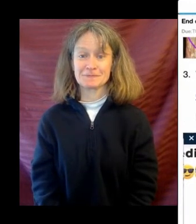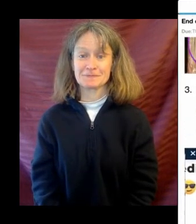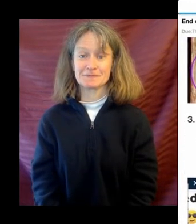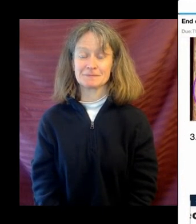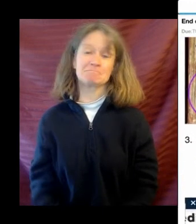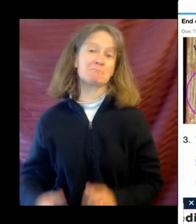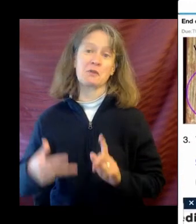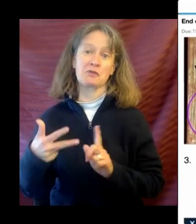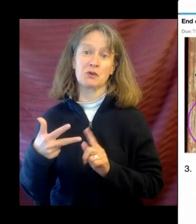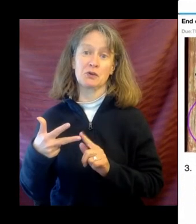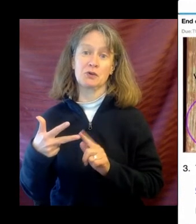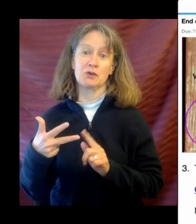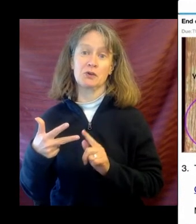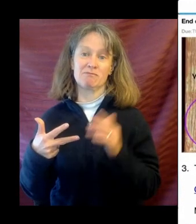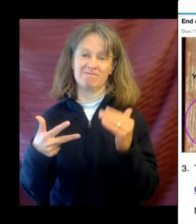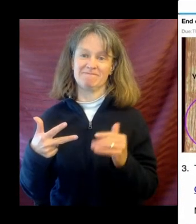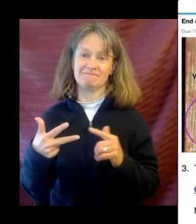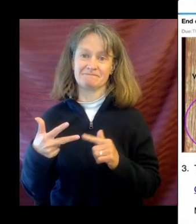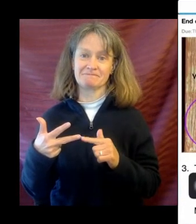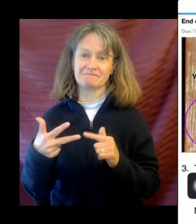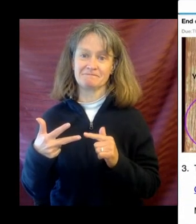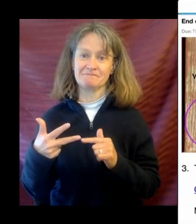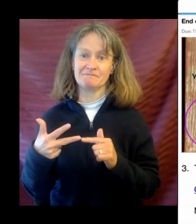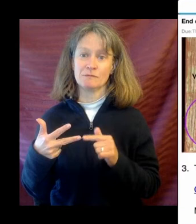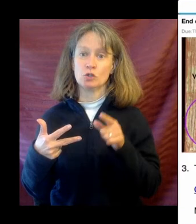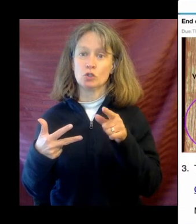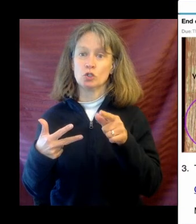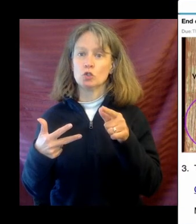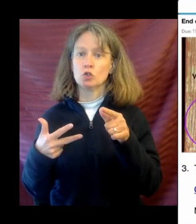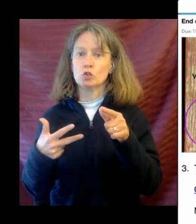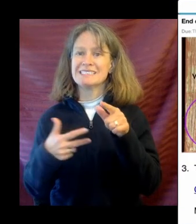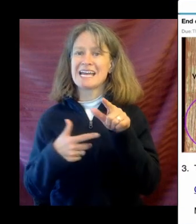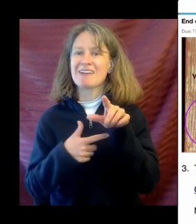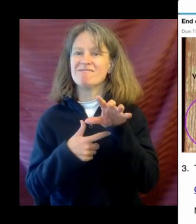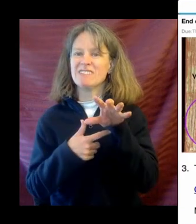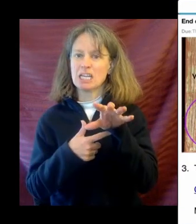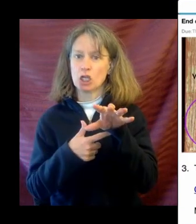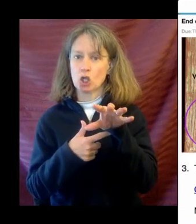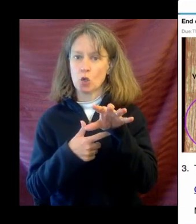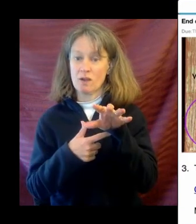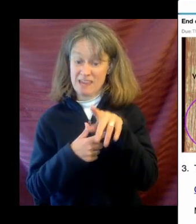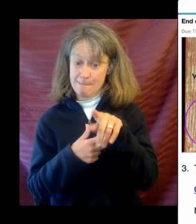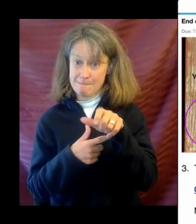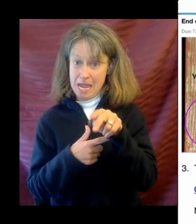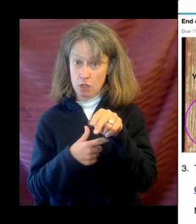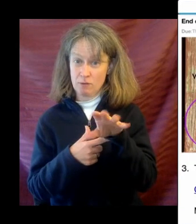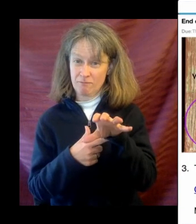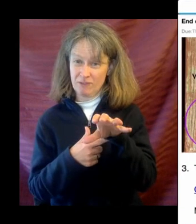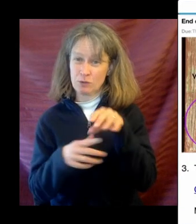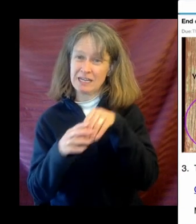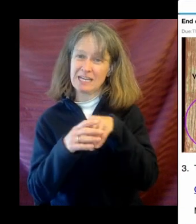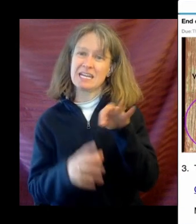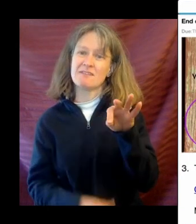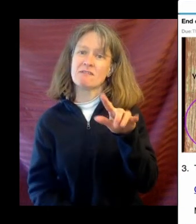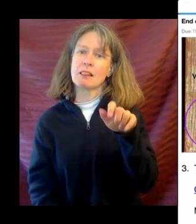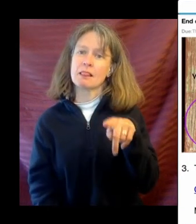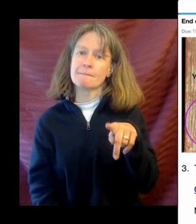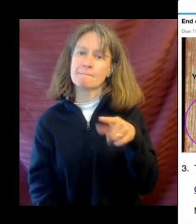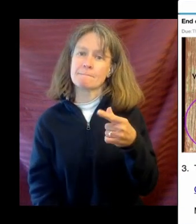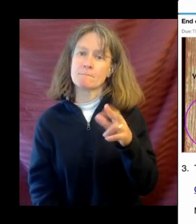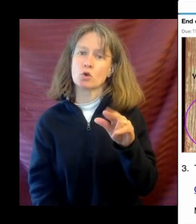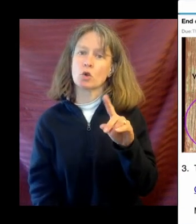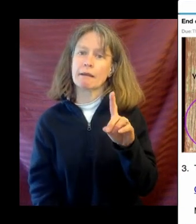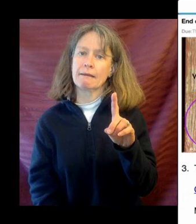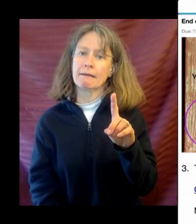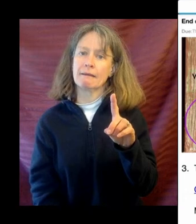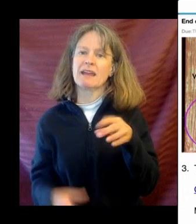Then you need to take a video of your pattern in Flipgrid and describe how you made